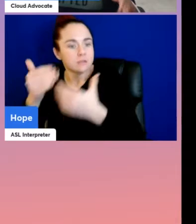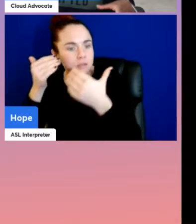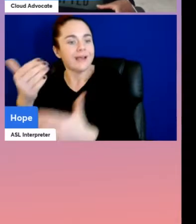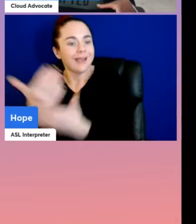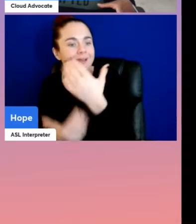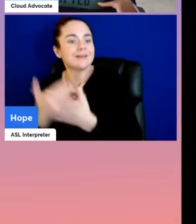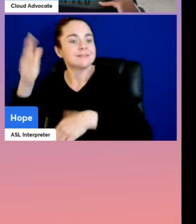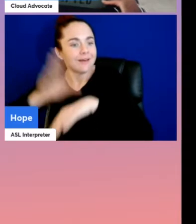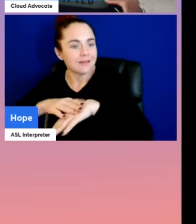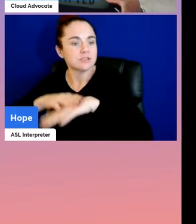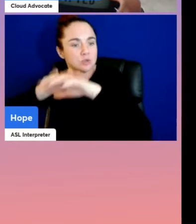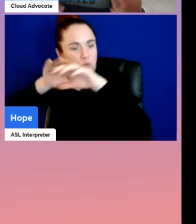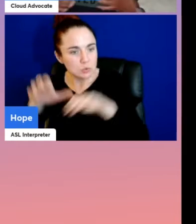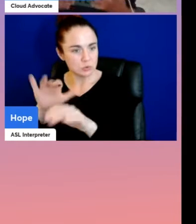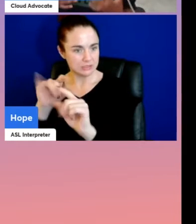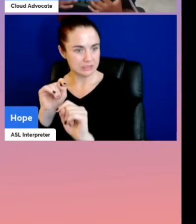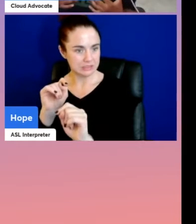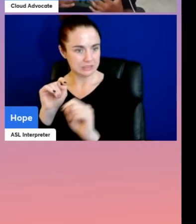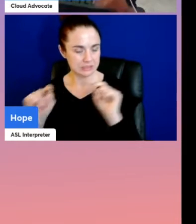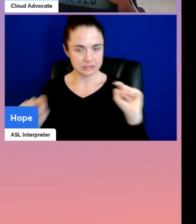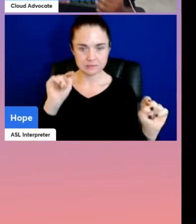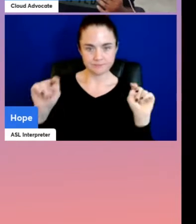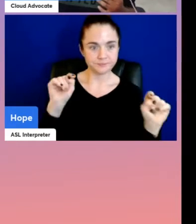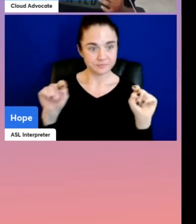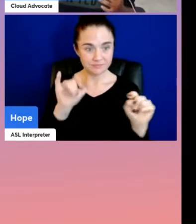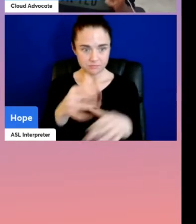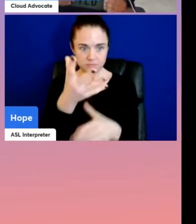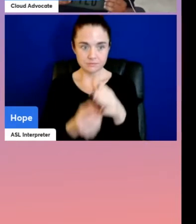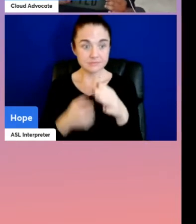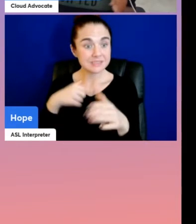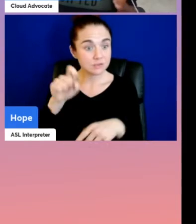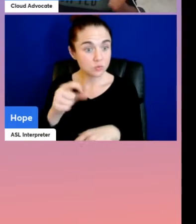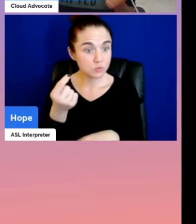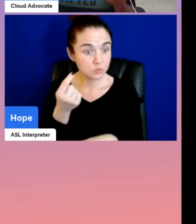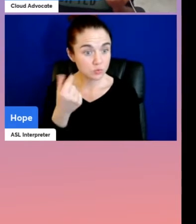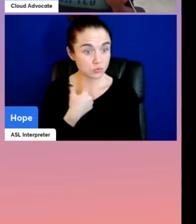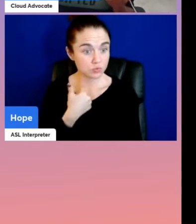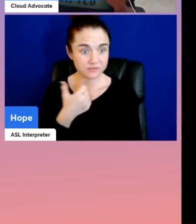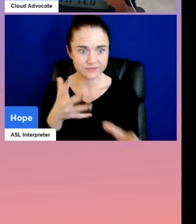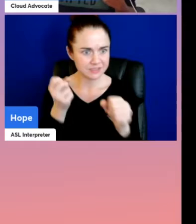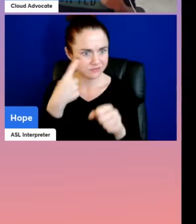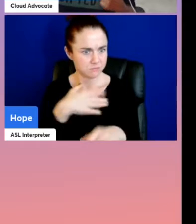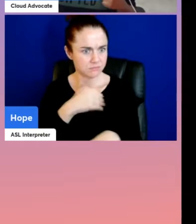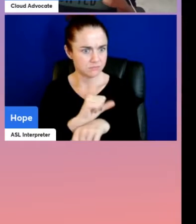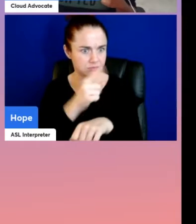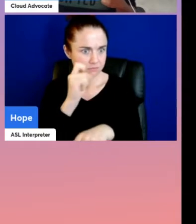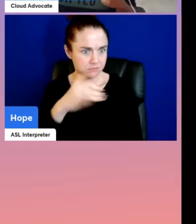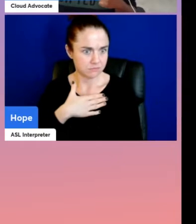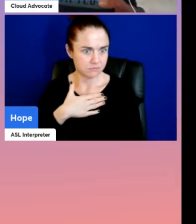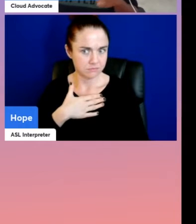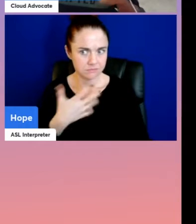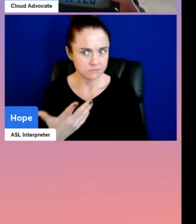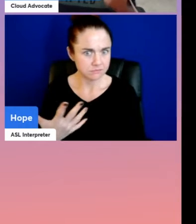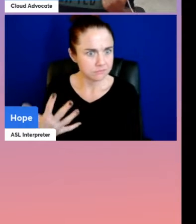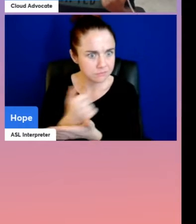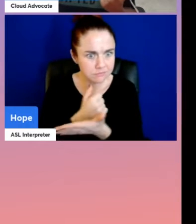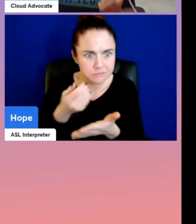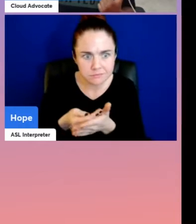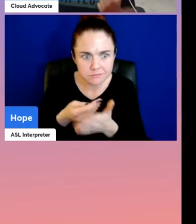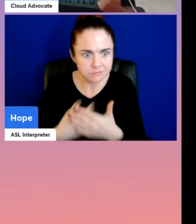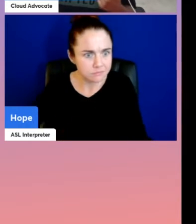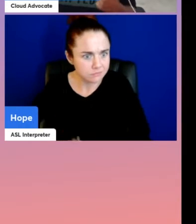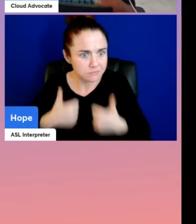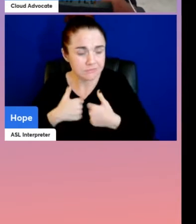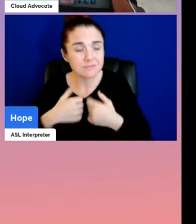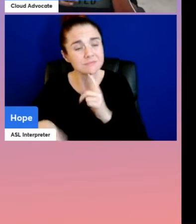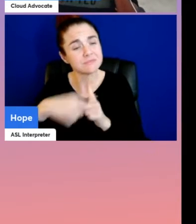Terraform things. So what I needed to do quickly for my job, because I mean that's my livelihood, and when I tie my name to